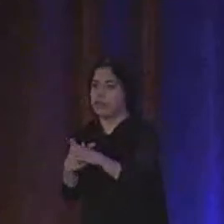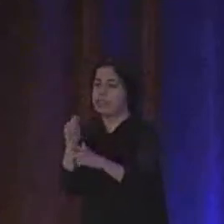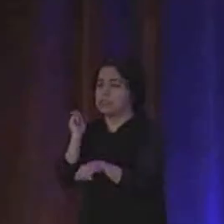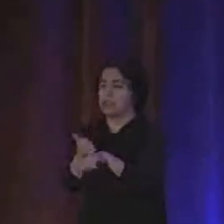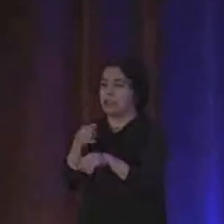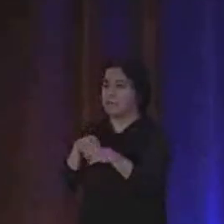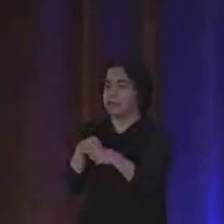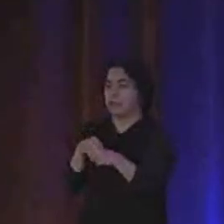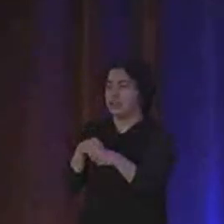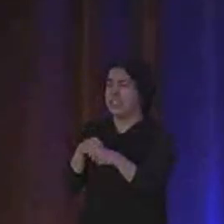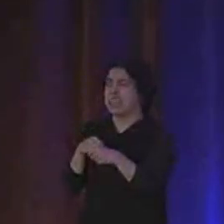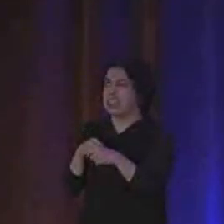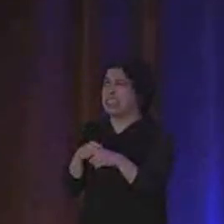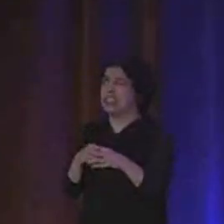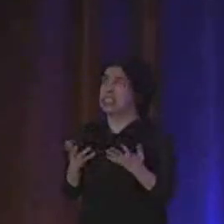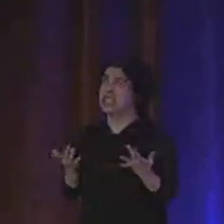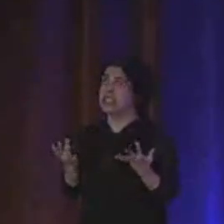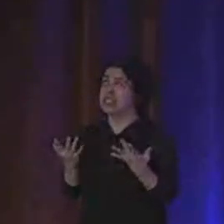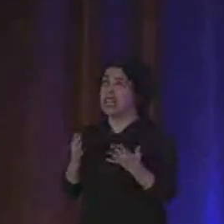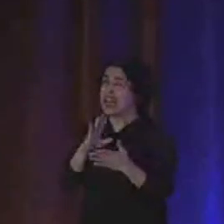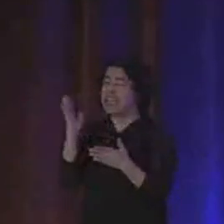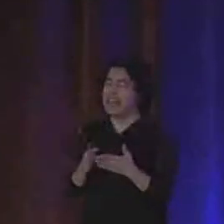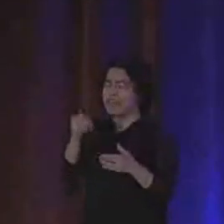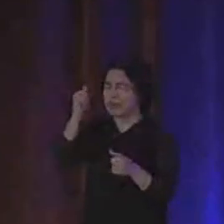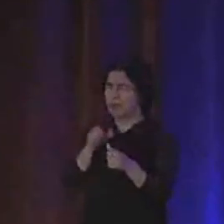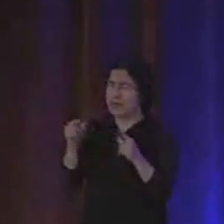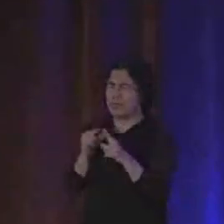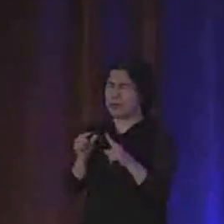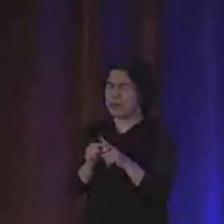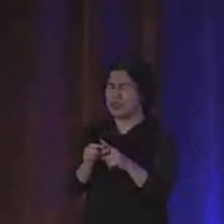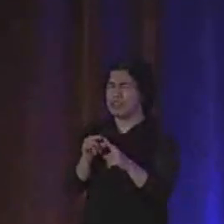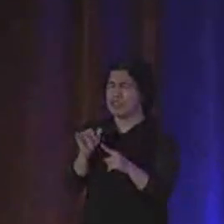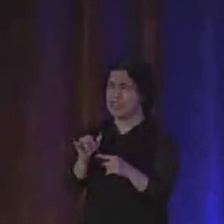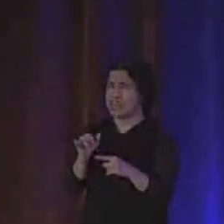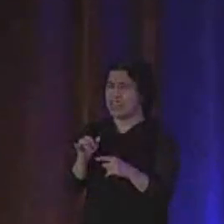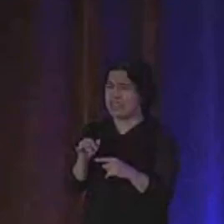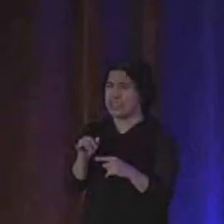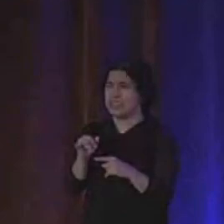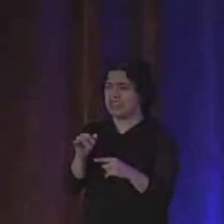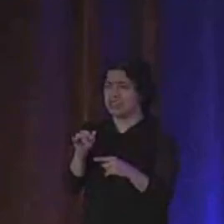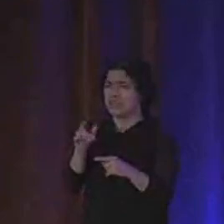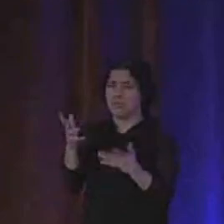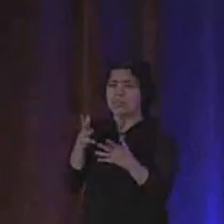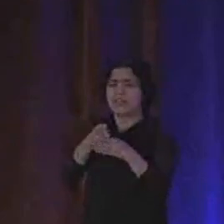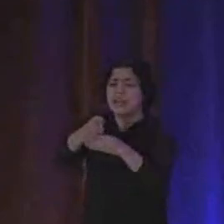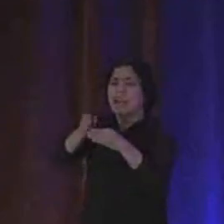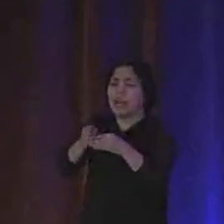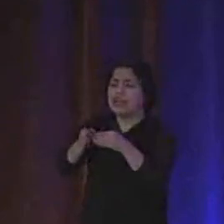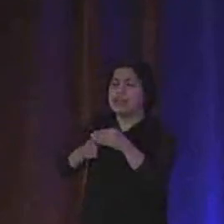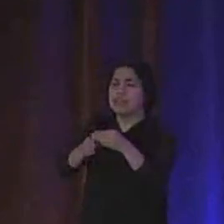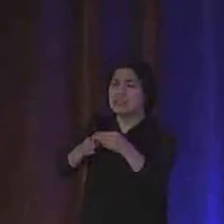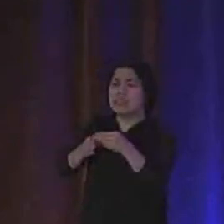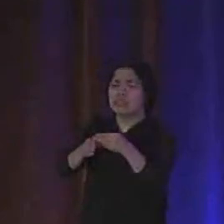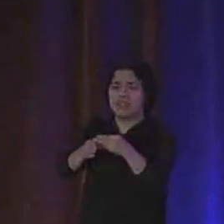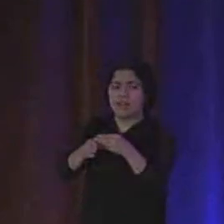that, I could never remember the word. Is it the tuple at the end of the use effect? Someone tell me. Words are hard.